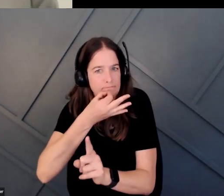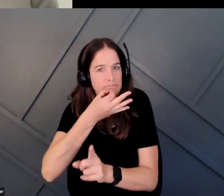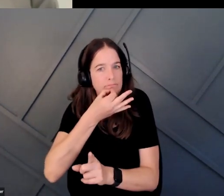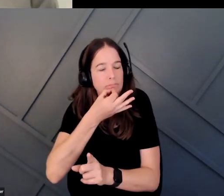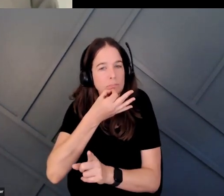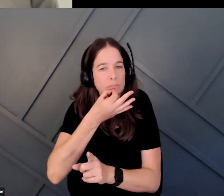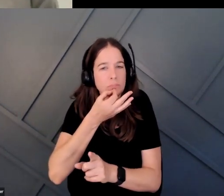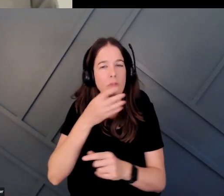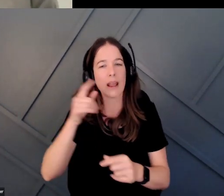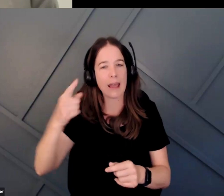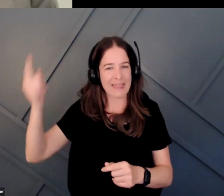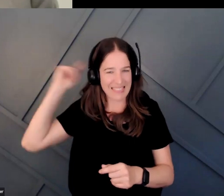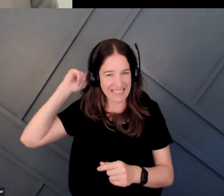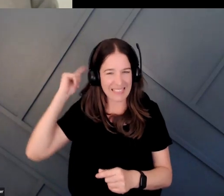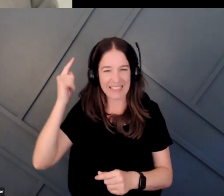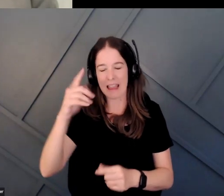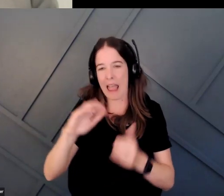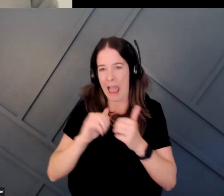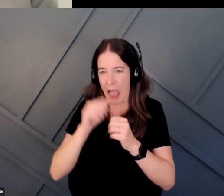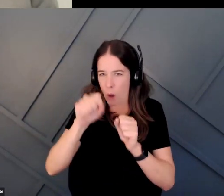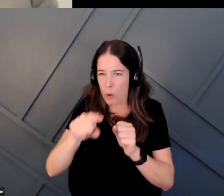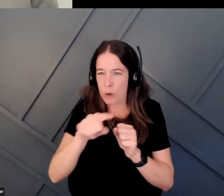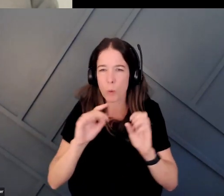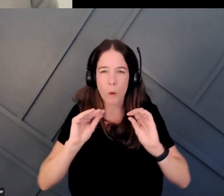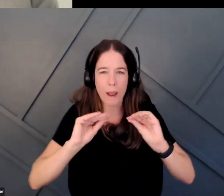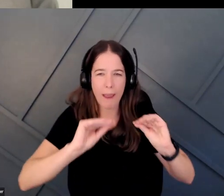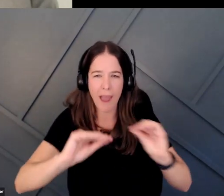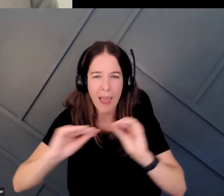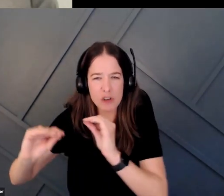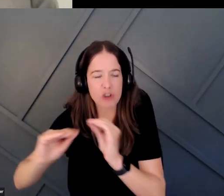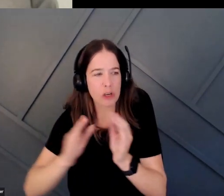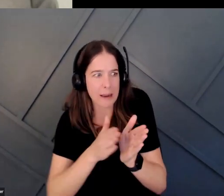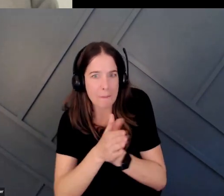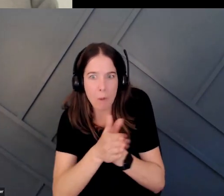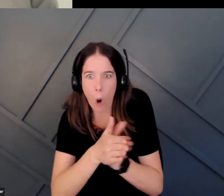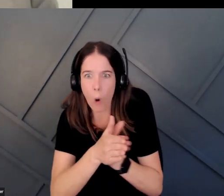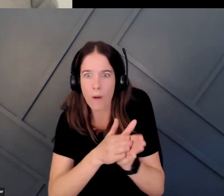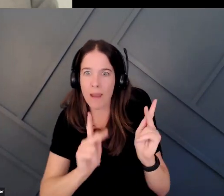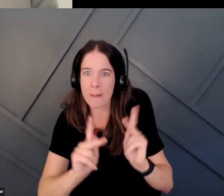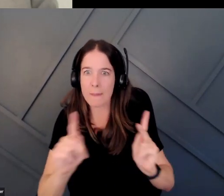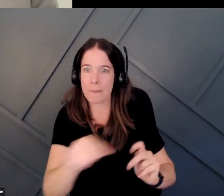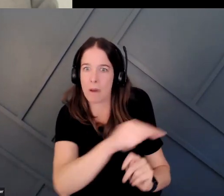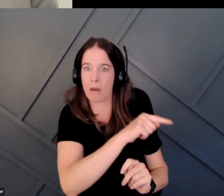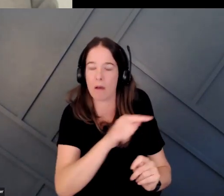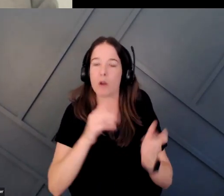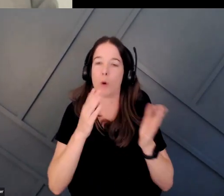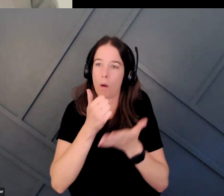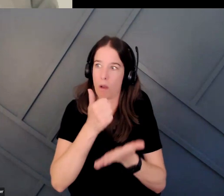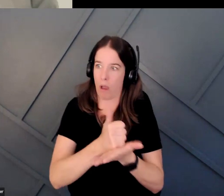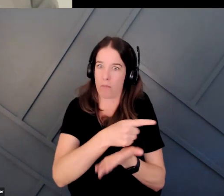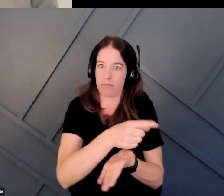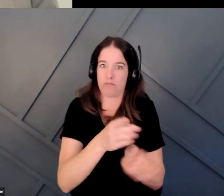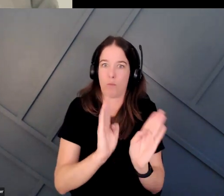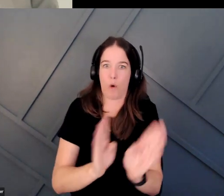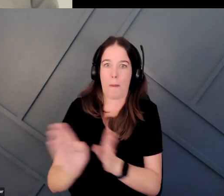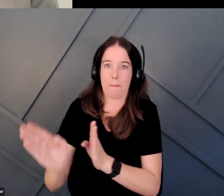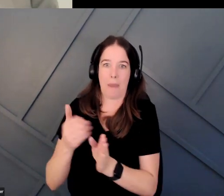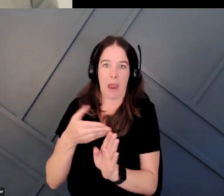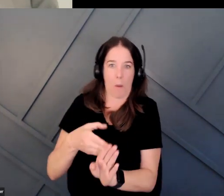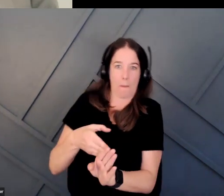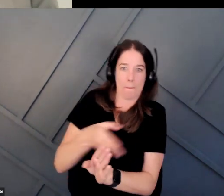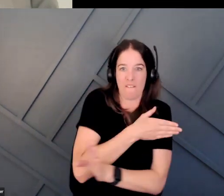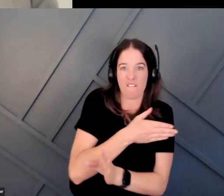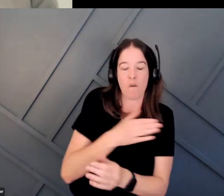motivate your constituents to prepare themselves ahead of the next extreme weather event in their community before it